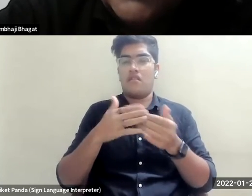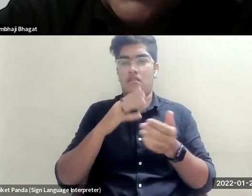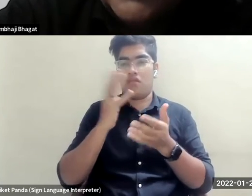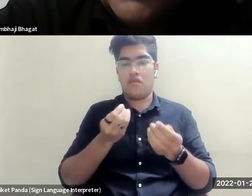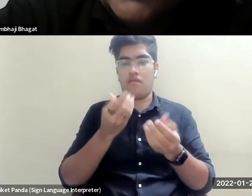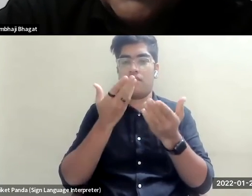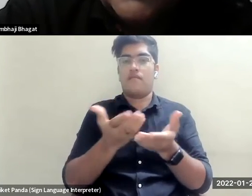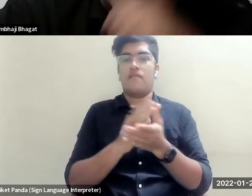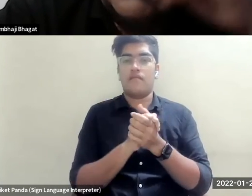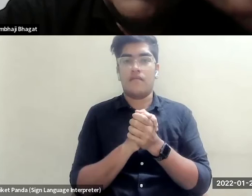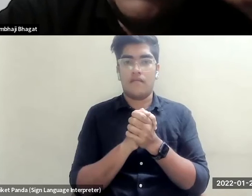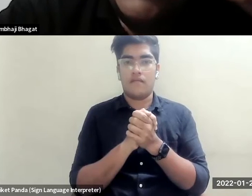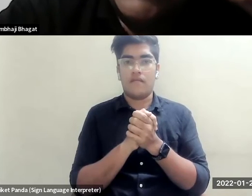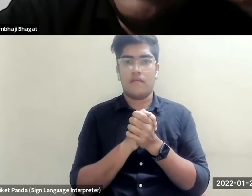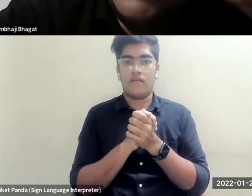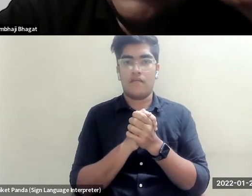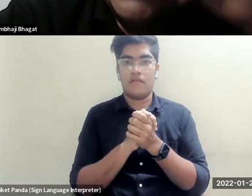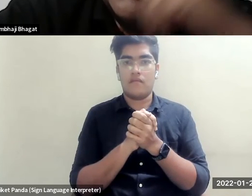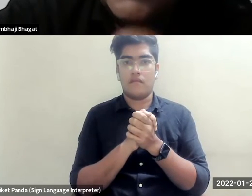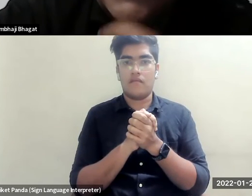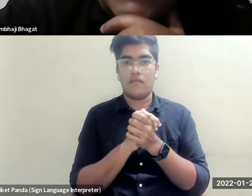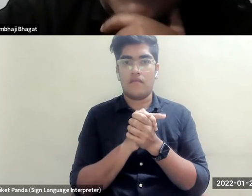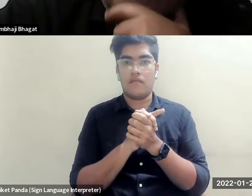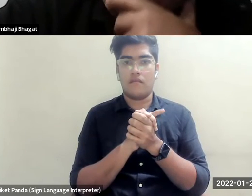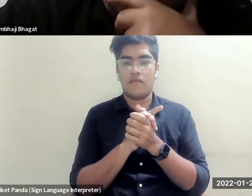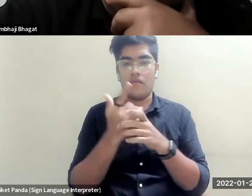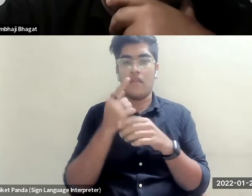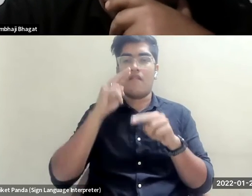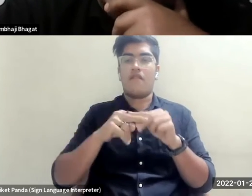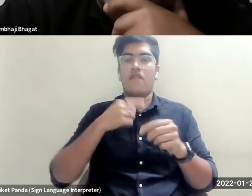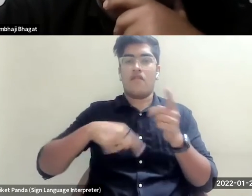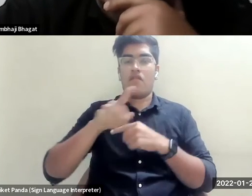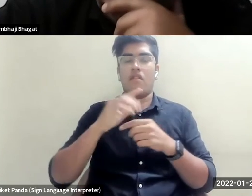something I'm looking forward to if we are able to hear some of that. But